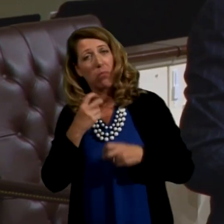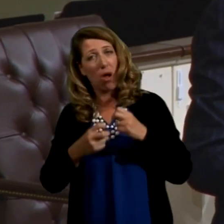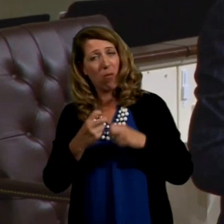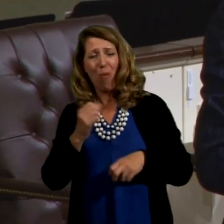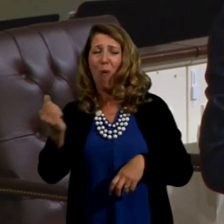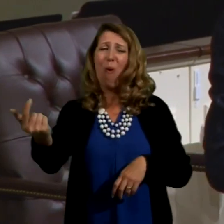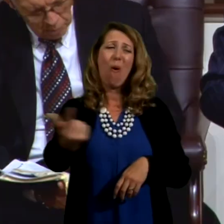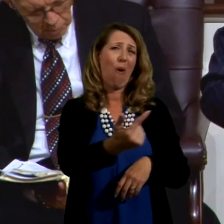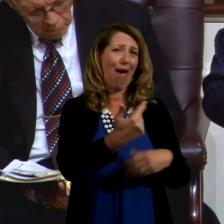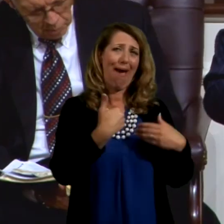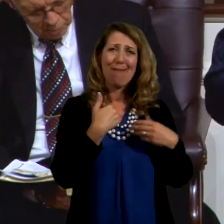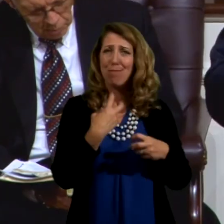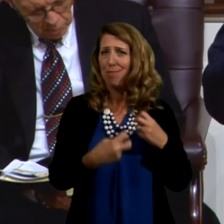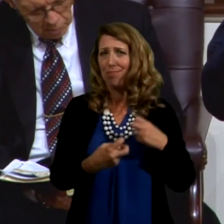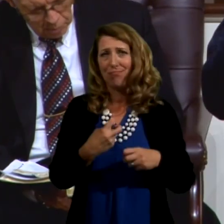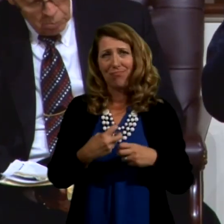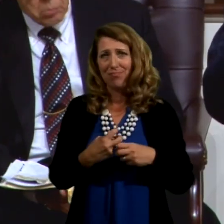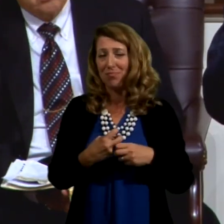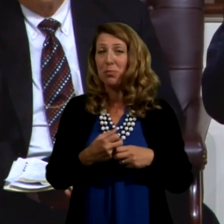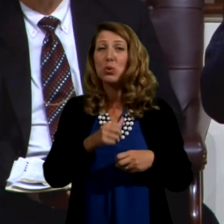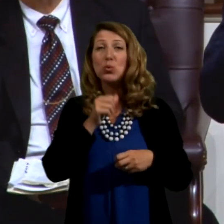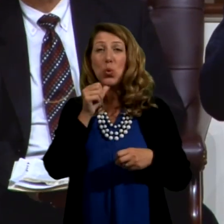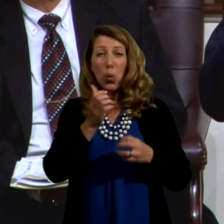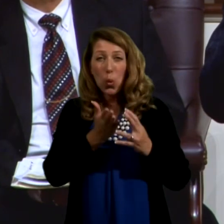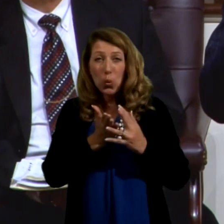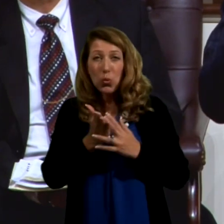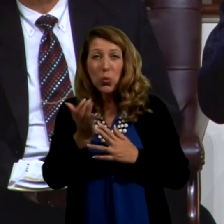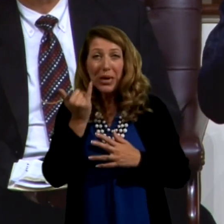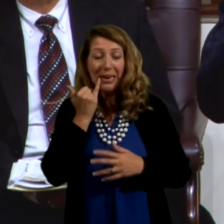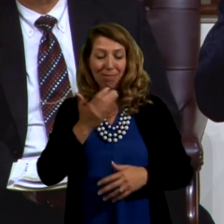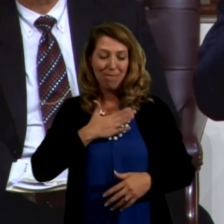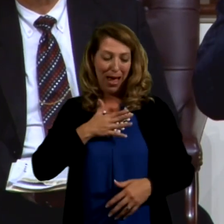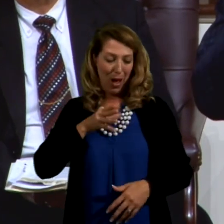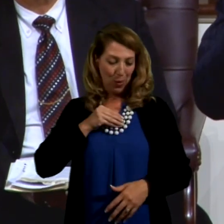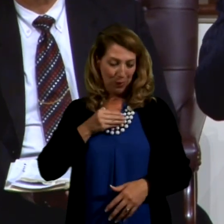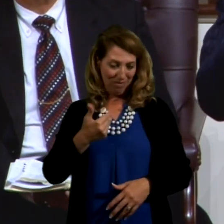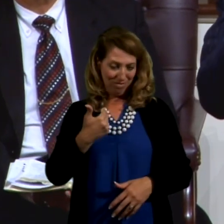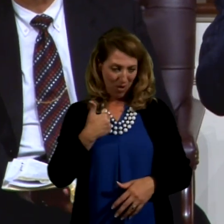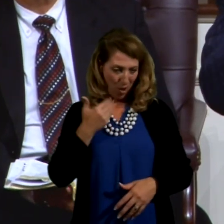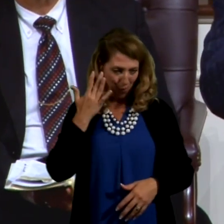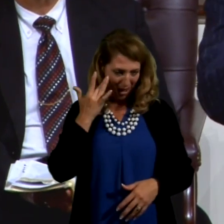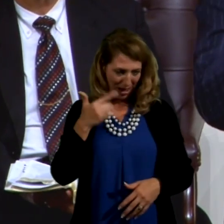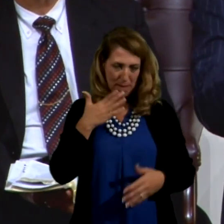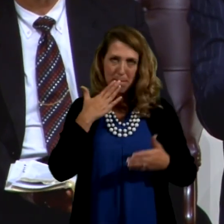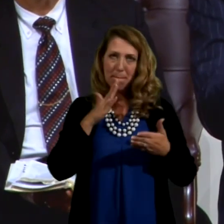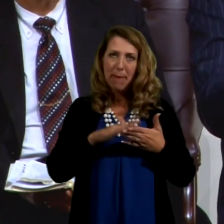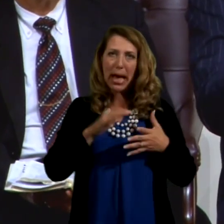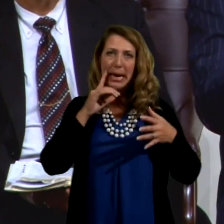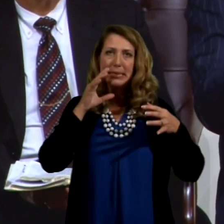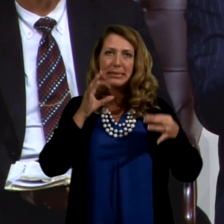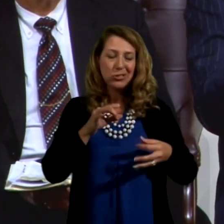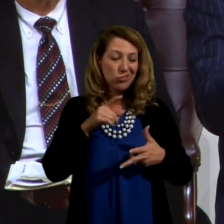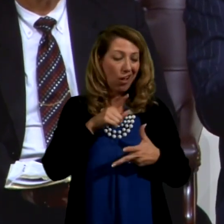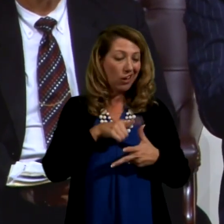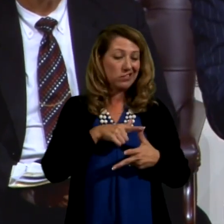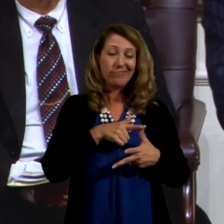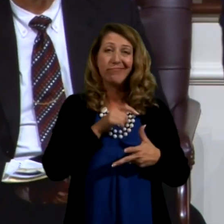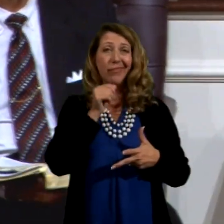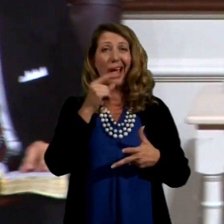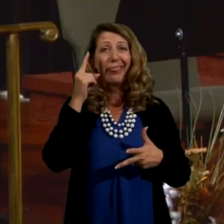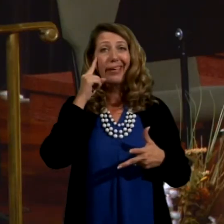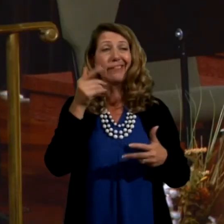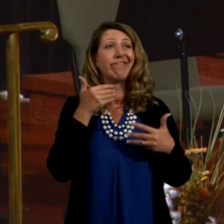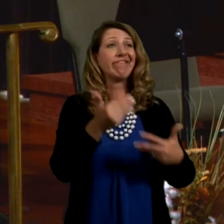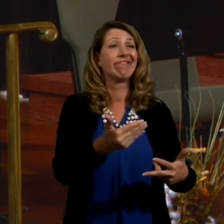storms. But don't go through a storm that's your fault because you made decisions on compulsion,